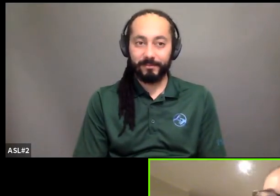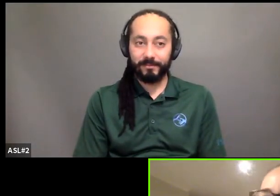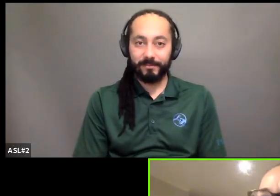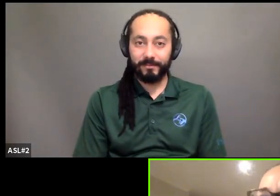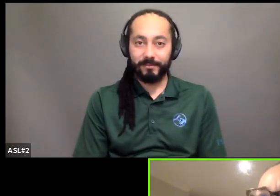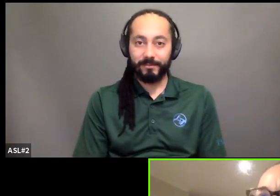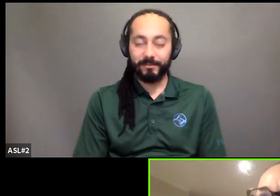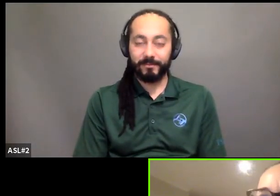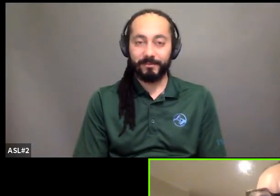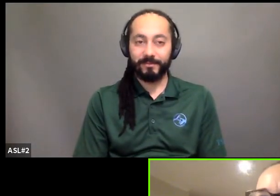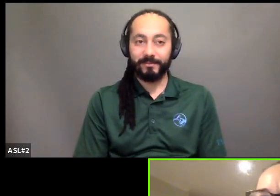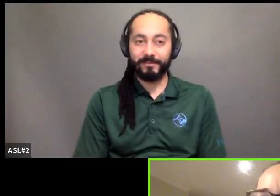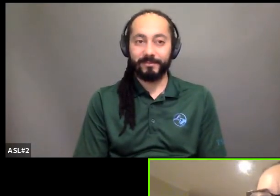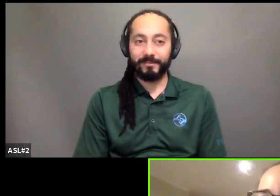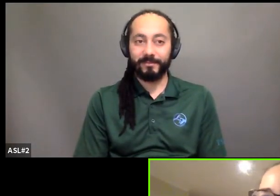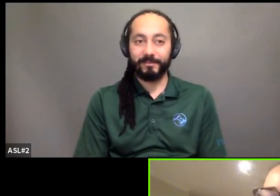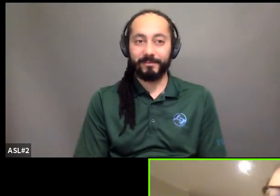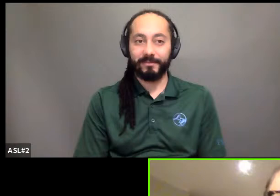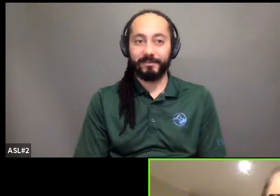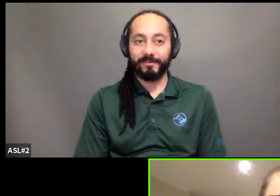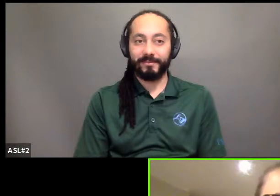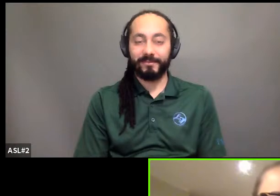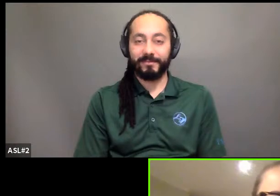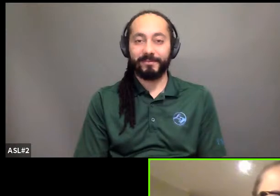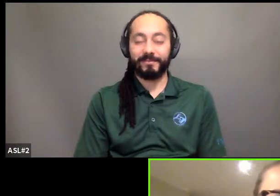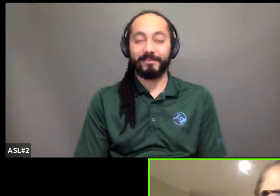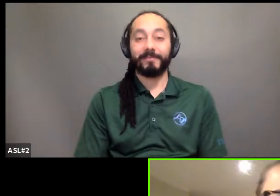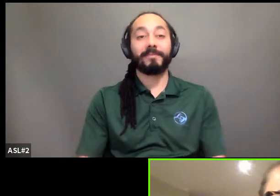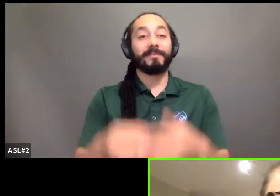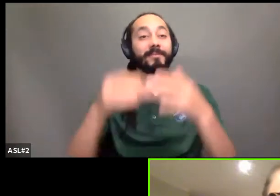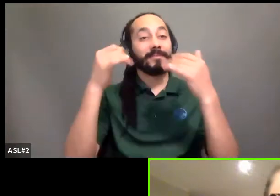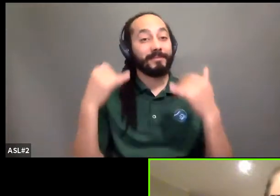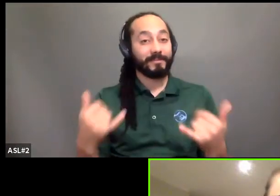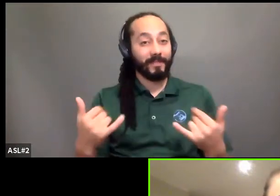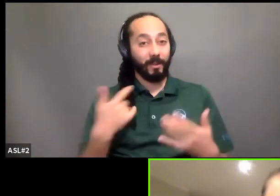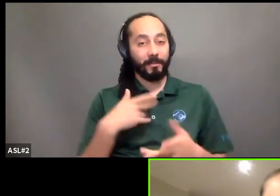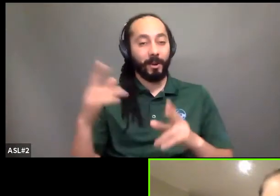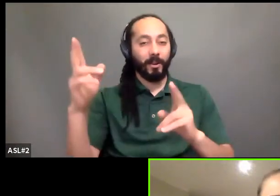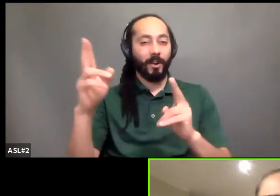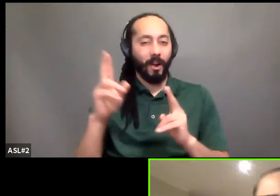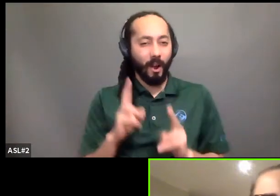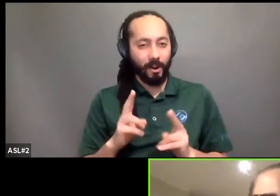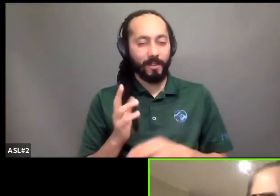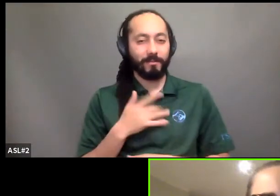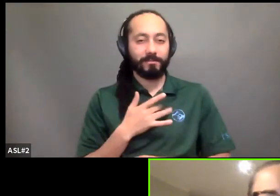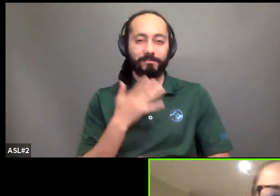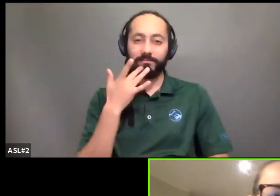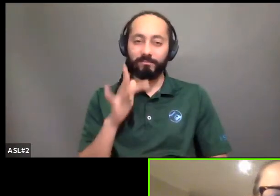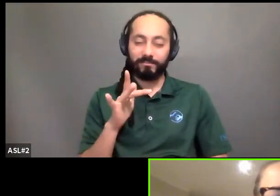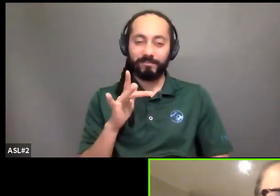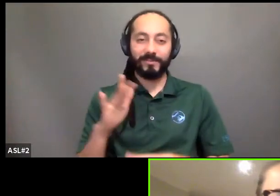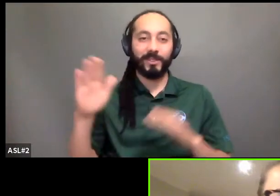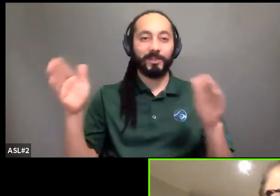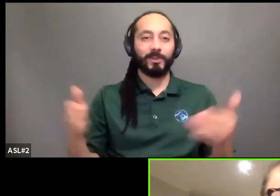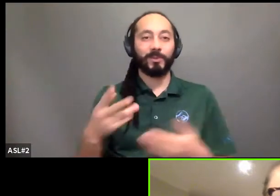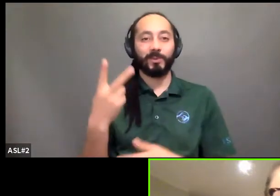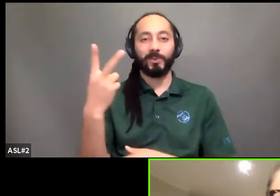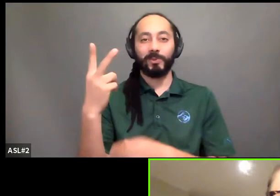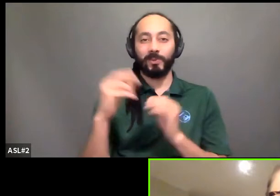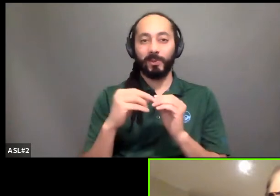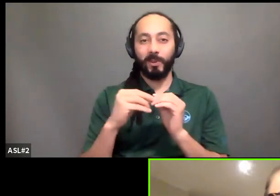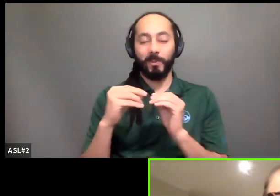It is my great honor and privilege now to introduce two more speakers into the